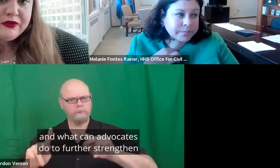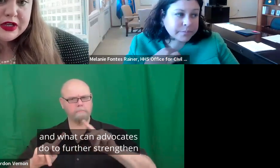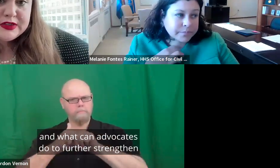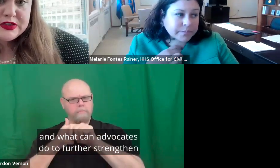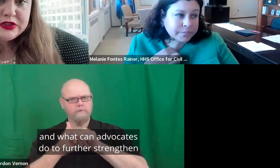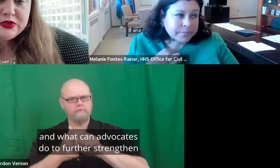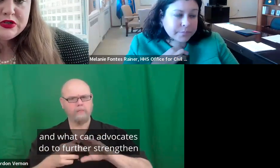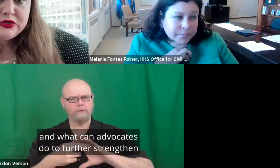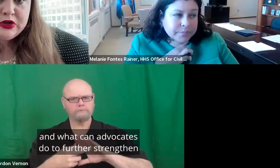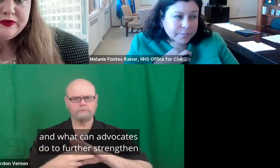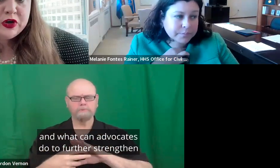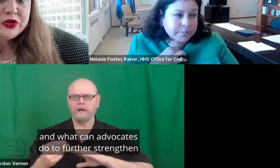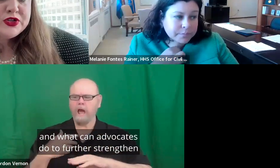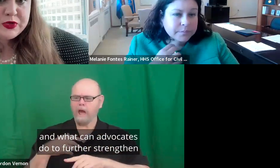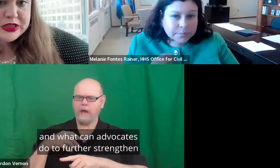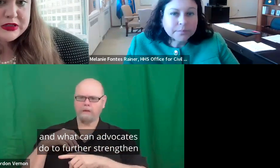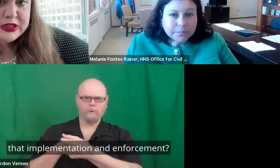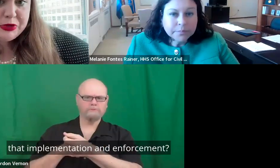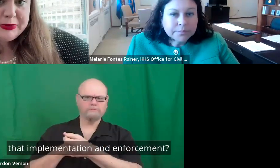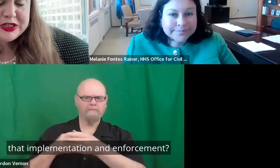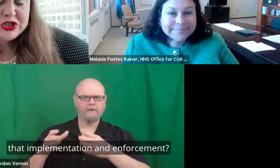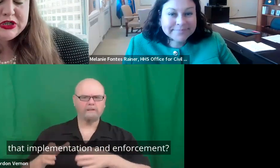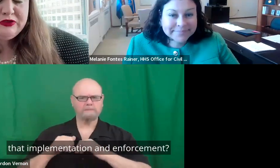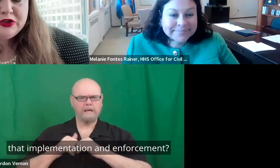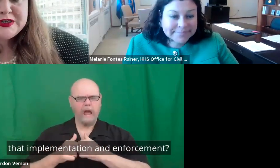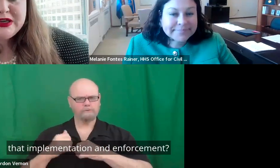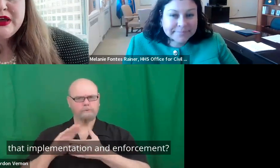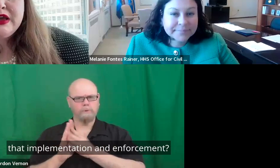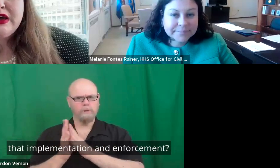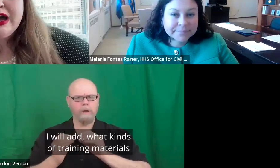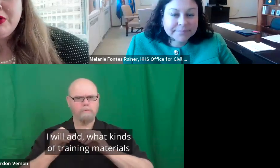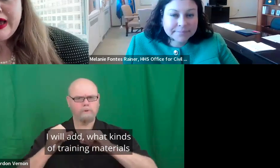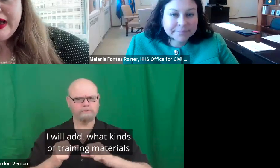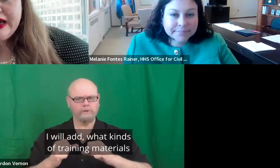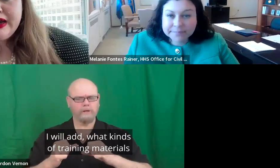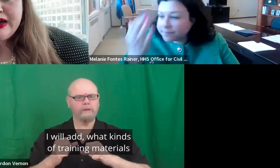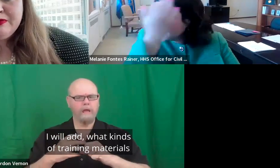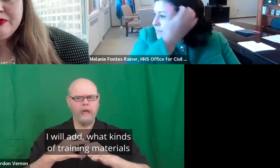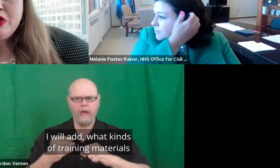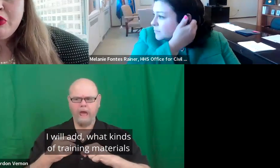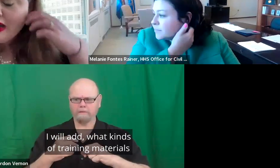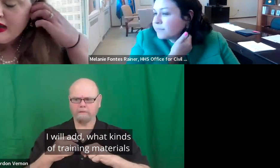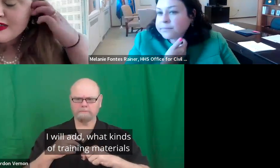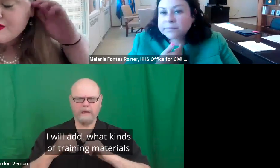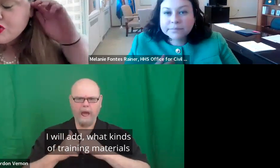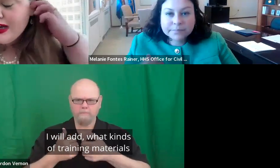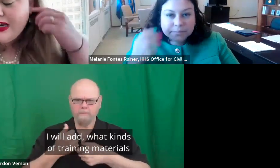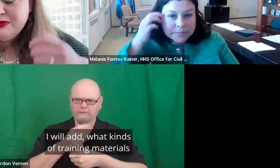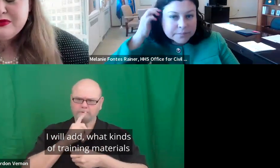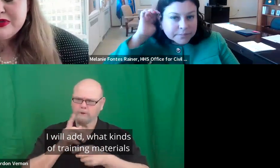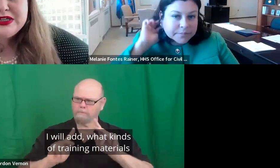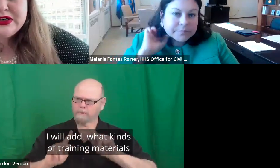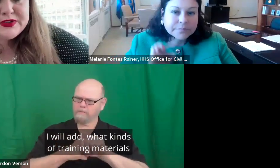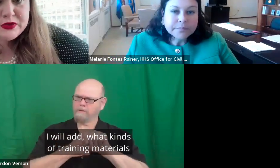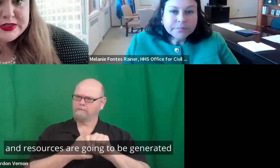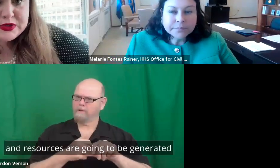can advocates do to further strengthen that implementation and enforcement? I will add, what kinds of